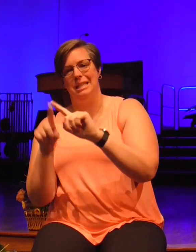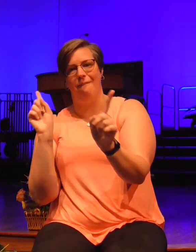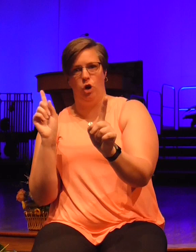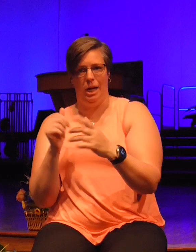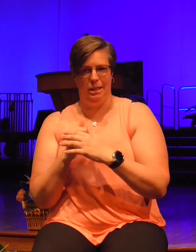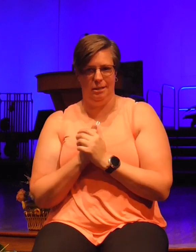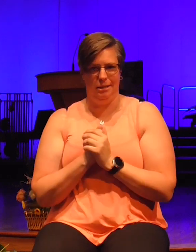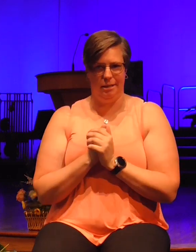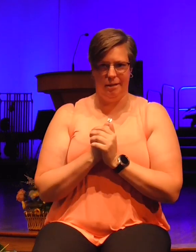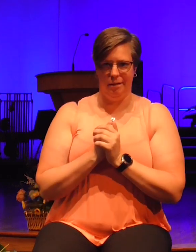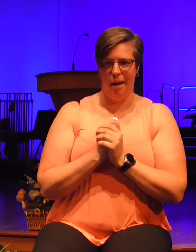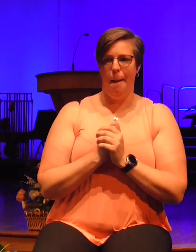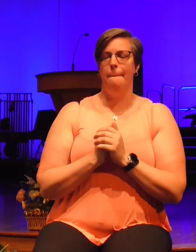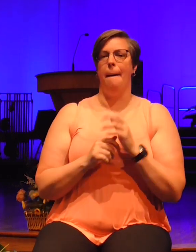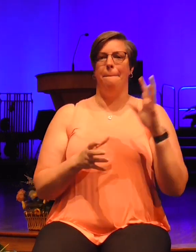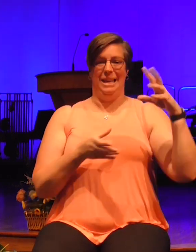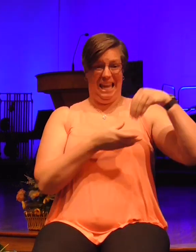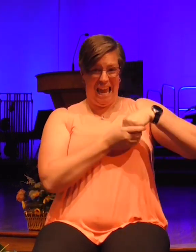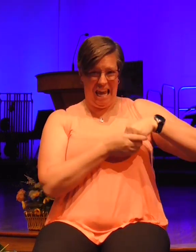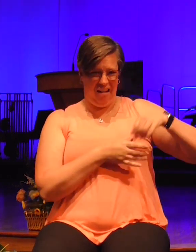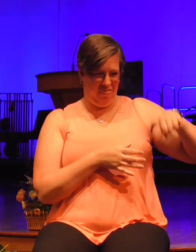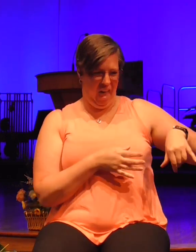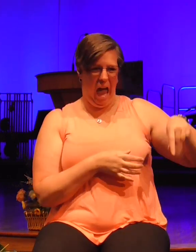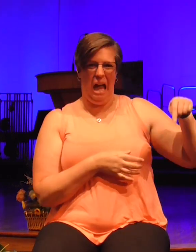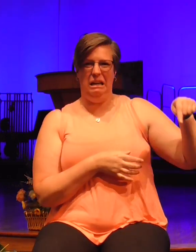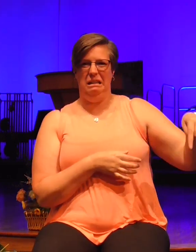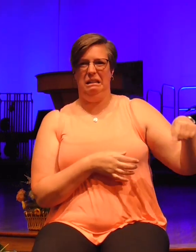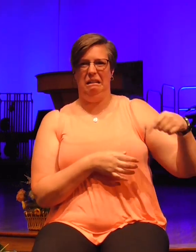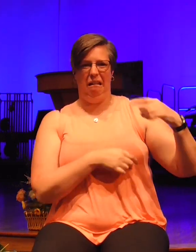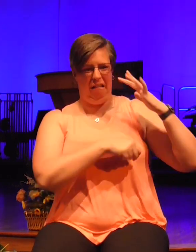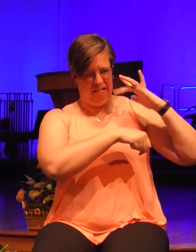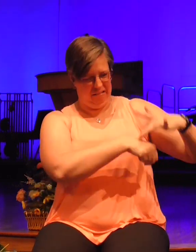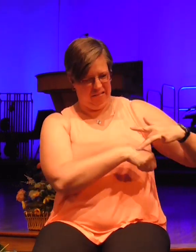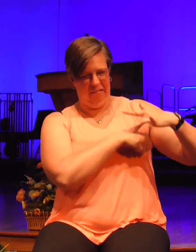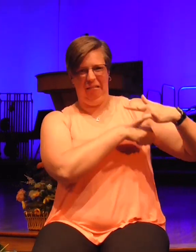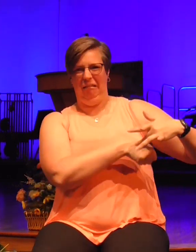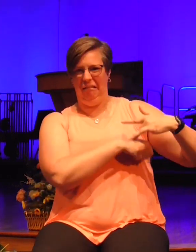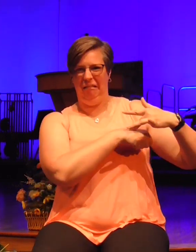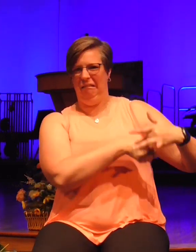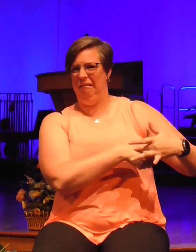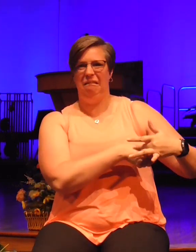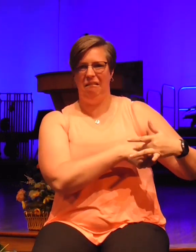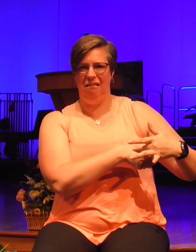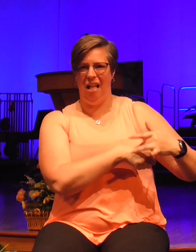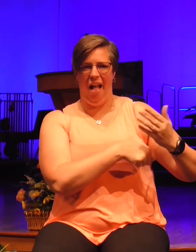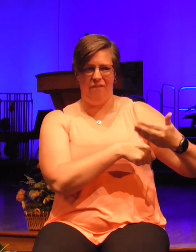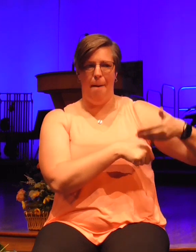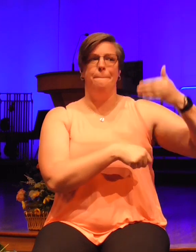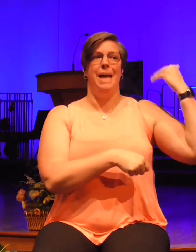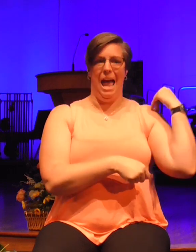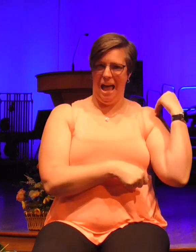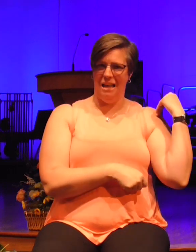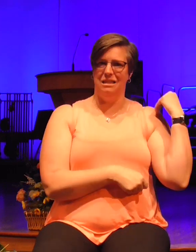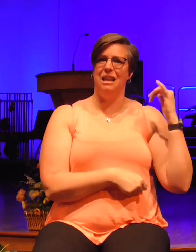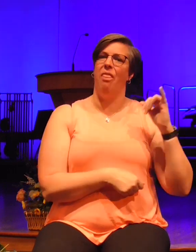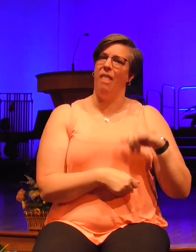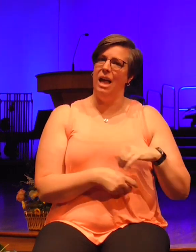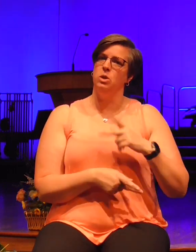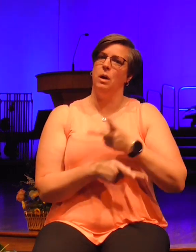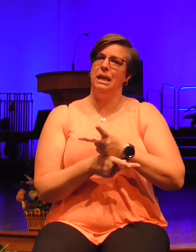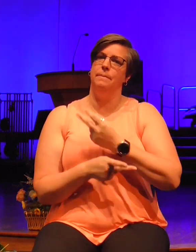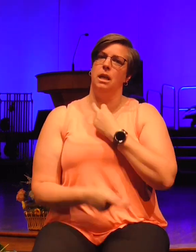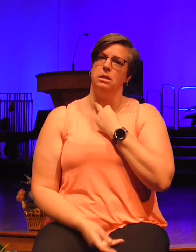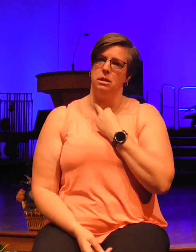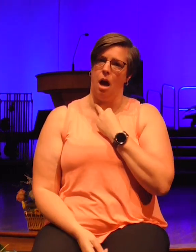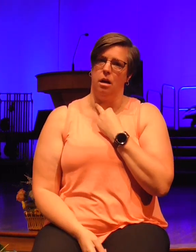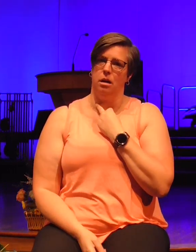it and constantly being at the effect of our past is part of what keeps us stuck because we